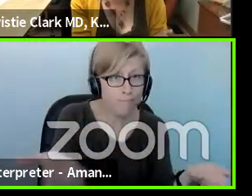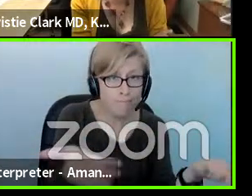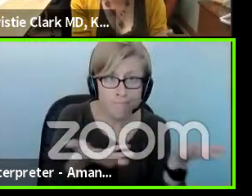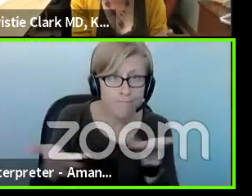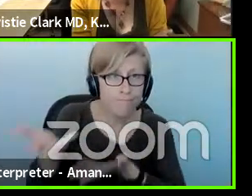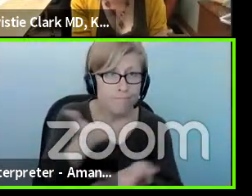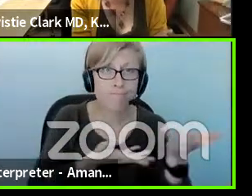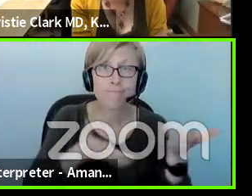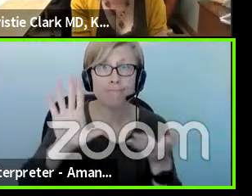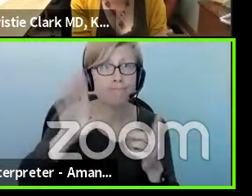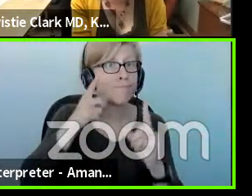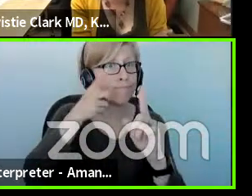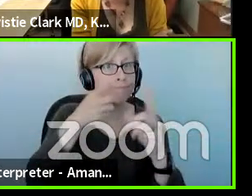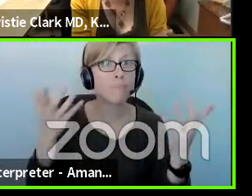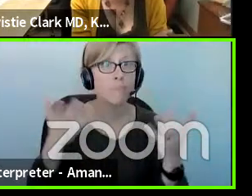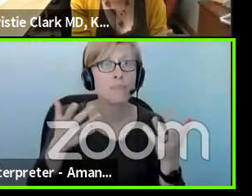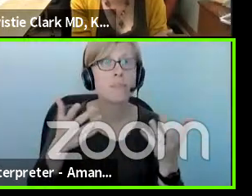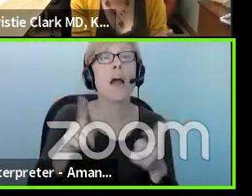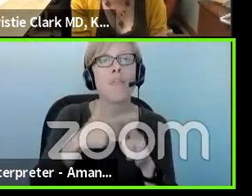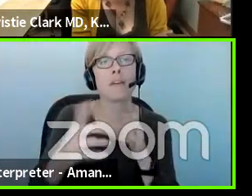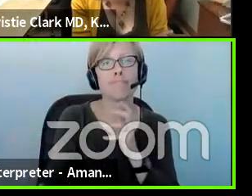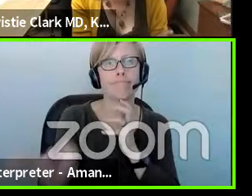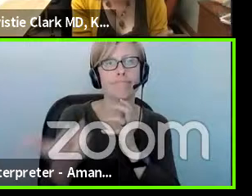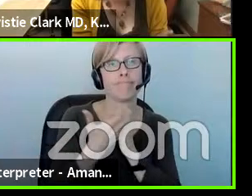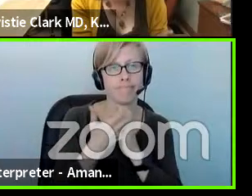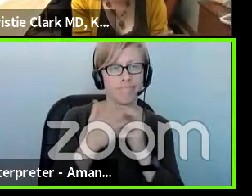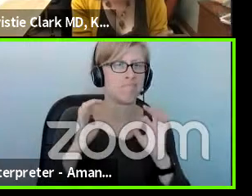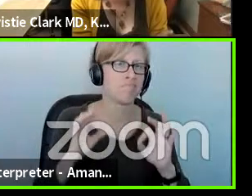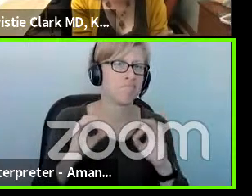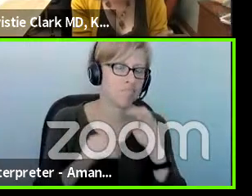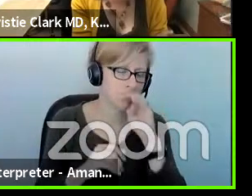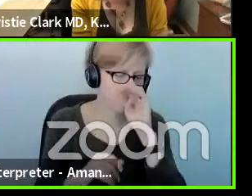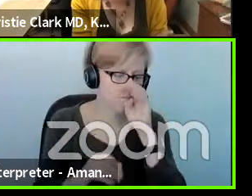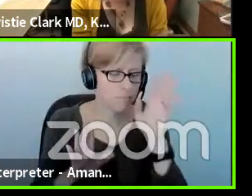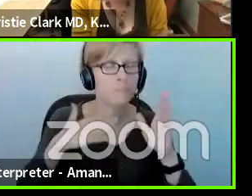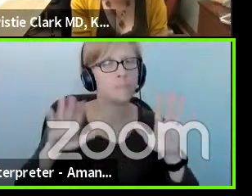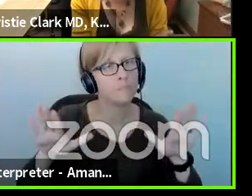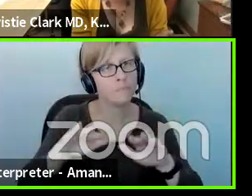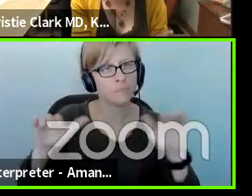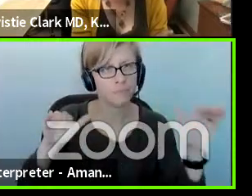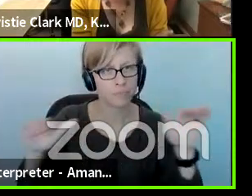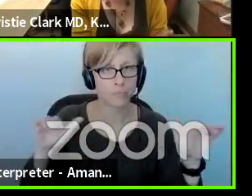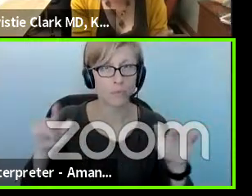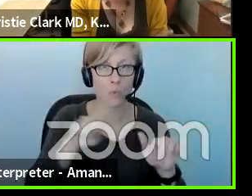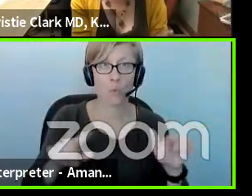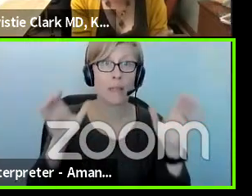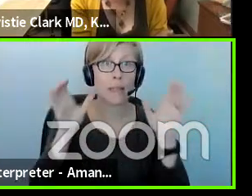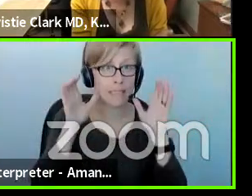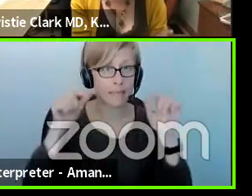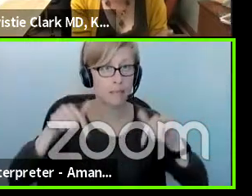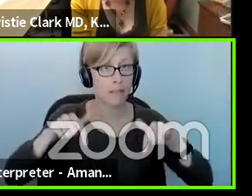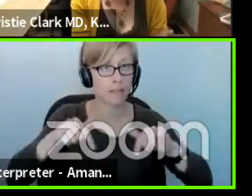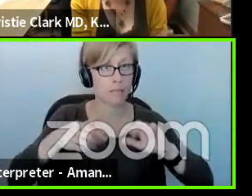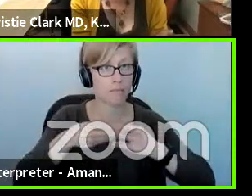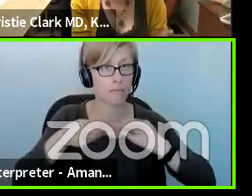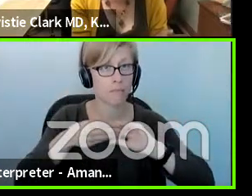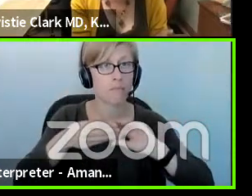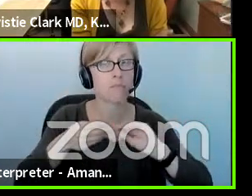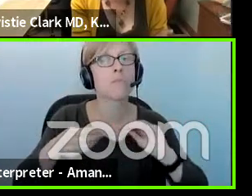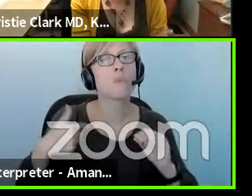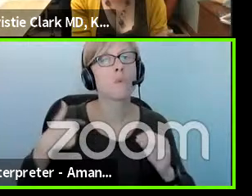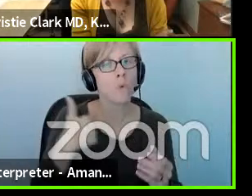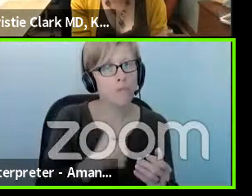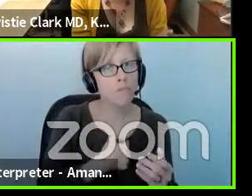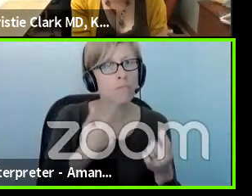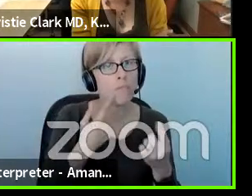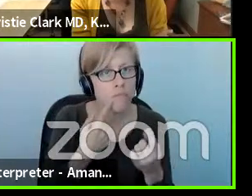your purpose, and then they've tailored that to it. So I want everyone that's listening to this to know we have been able